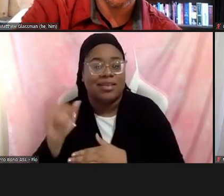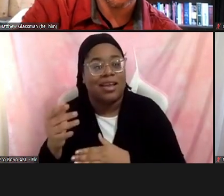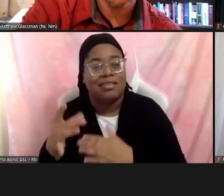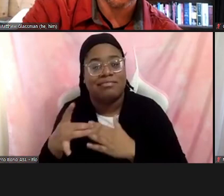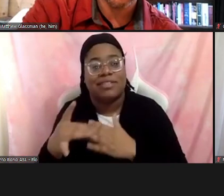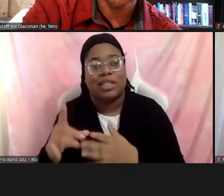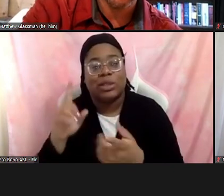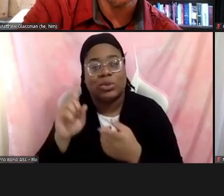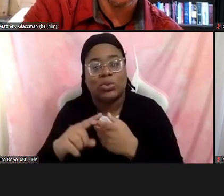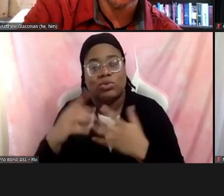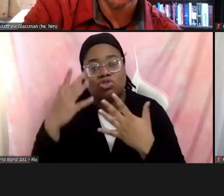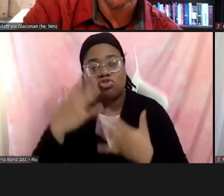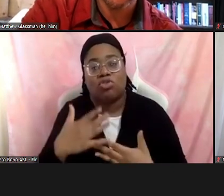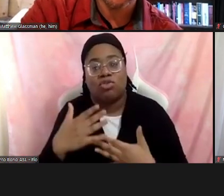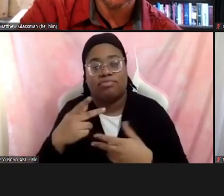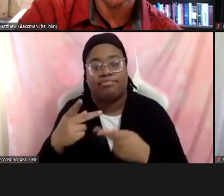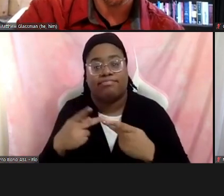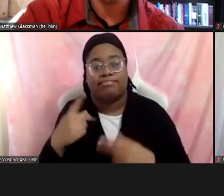places.